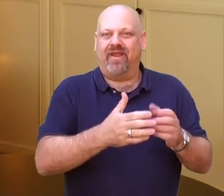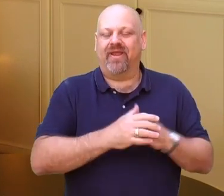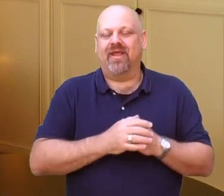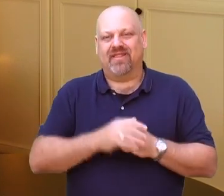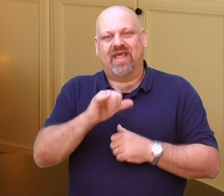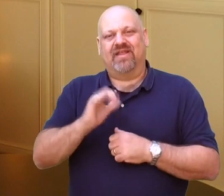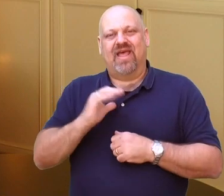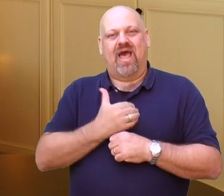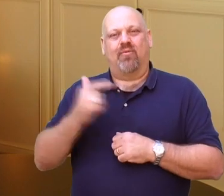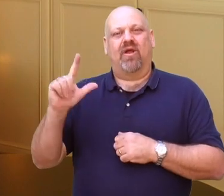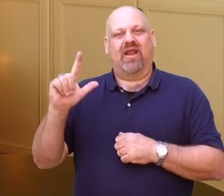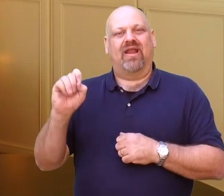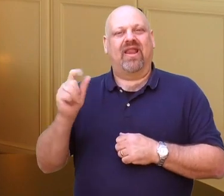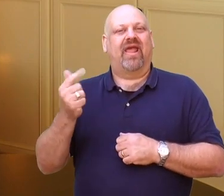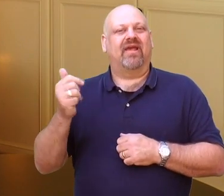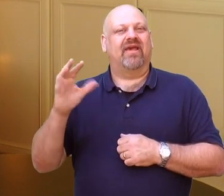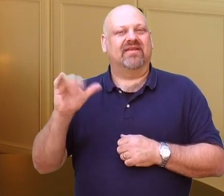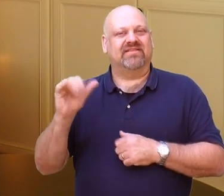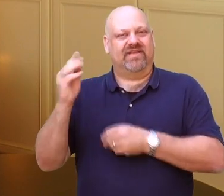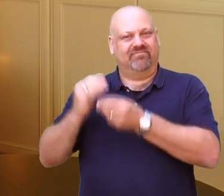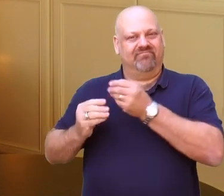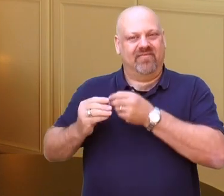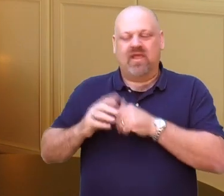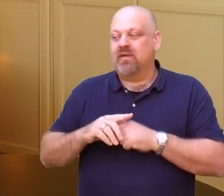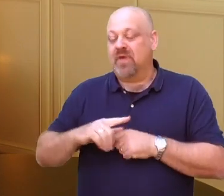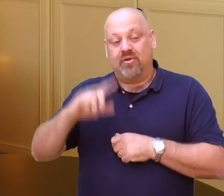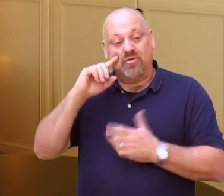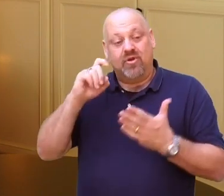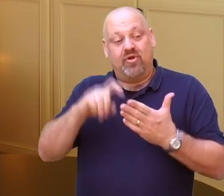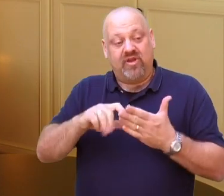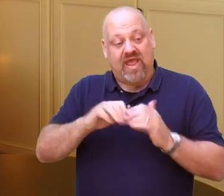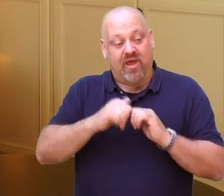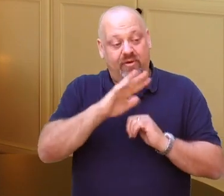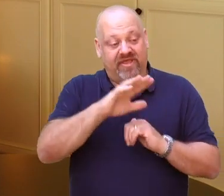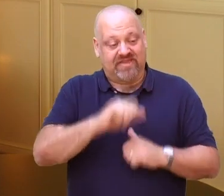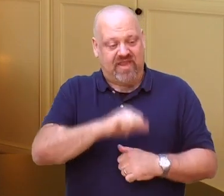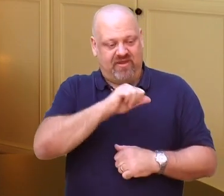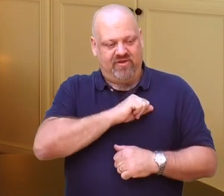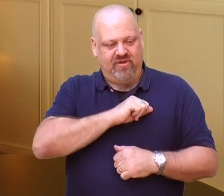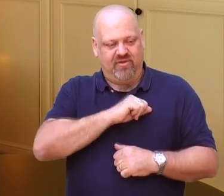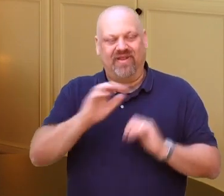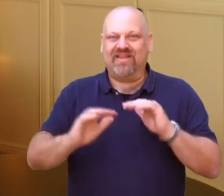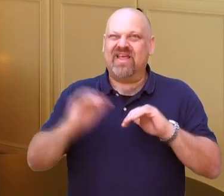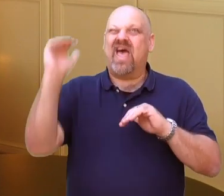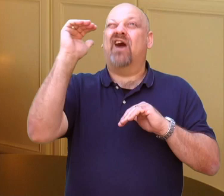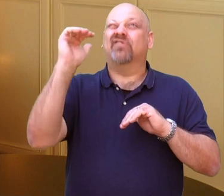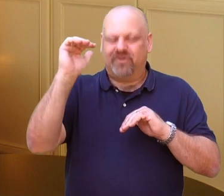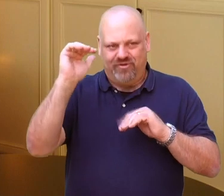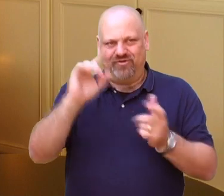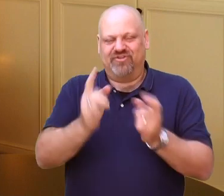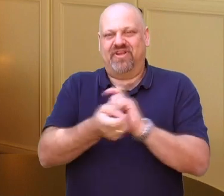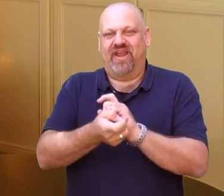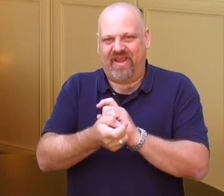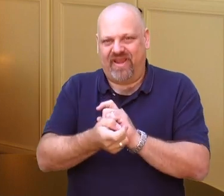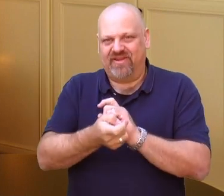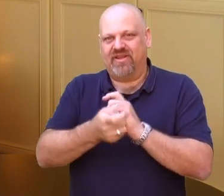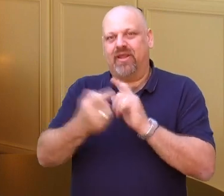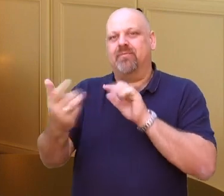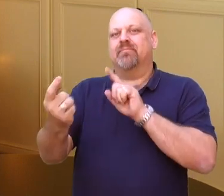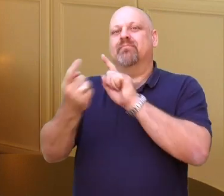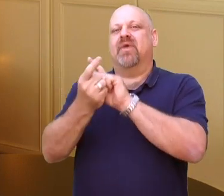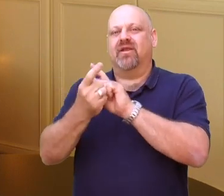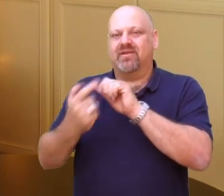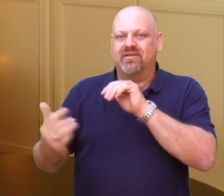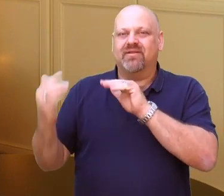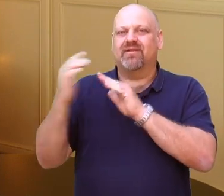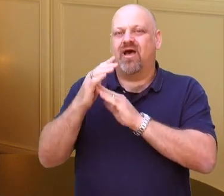how his altitude changed when he encountered the highest authority of all. In Acts